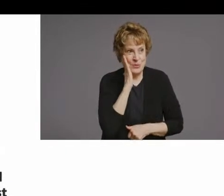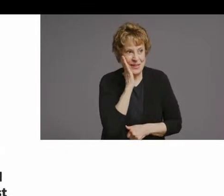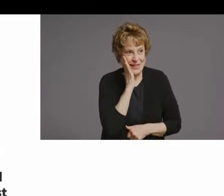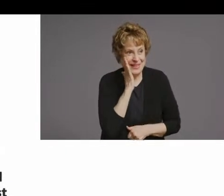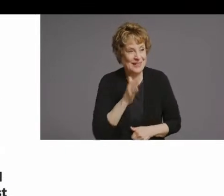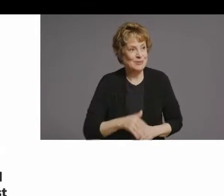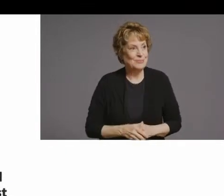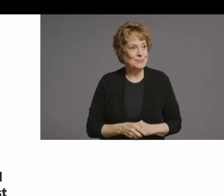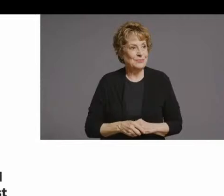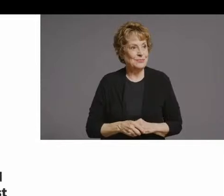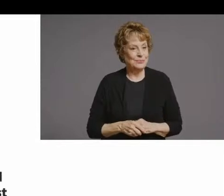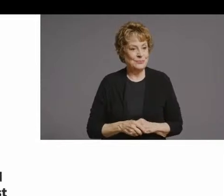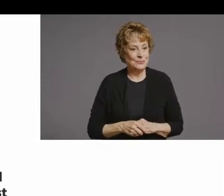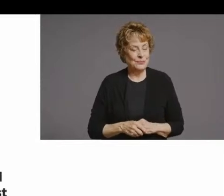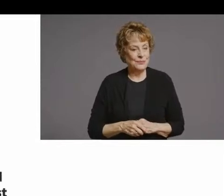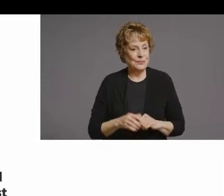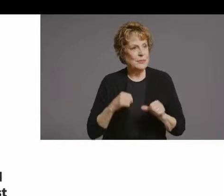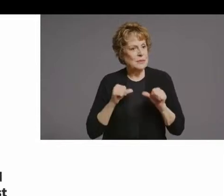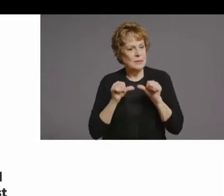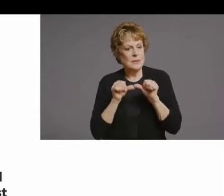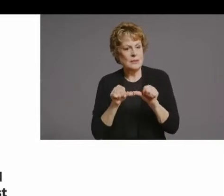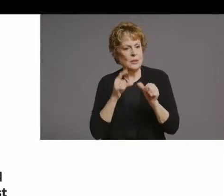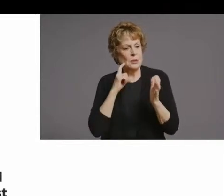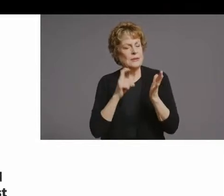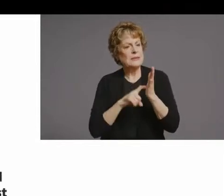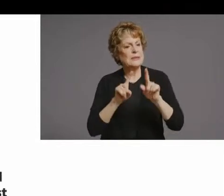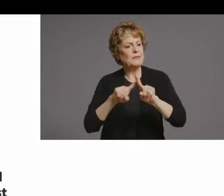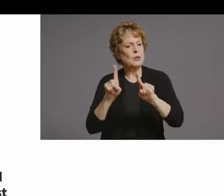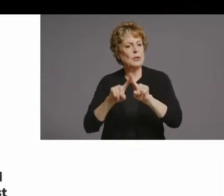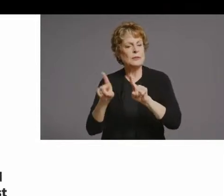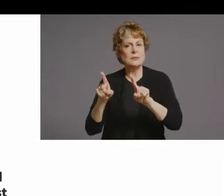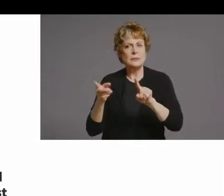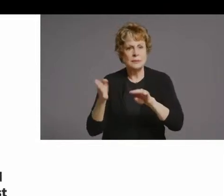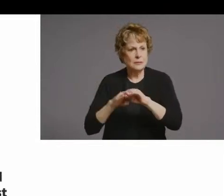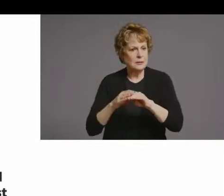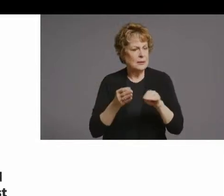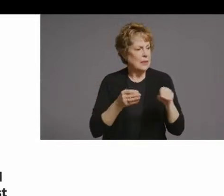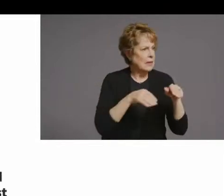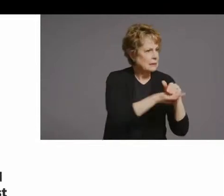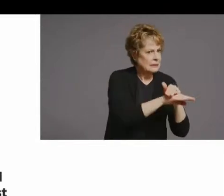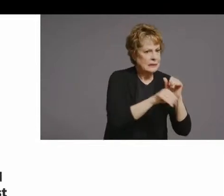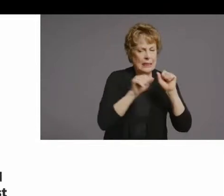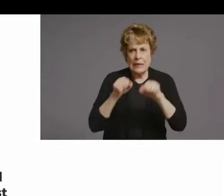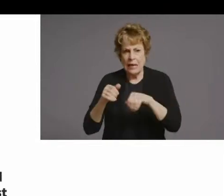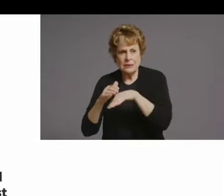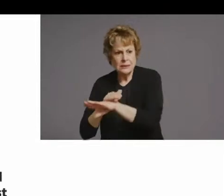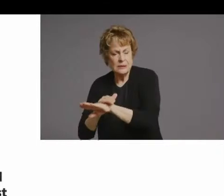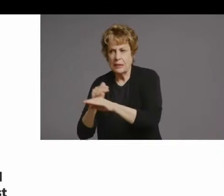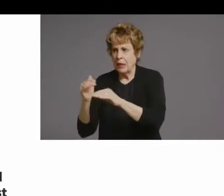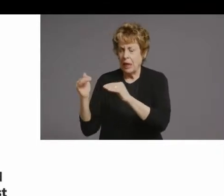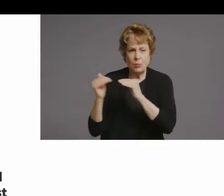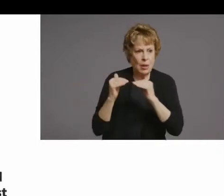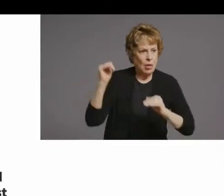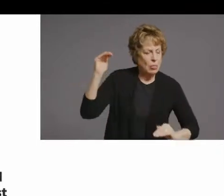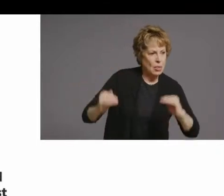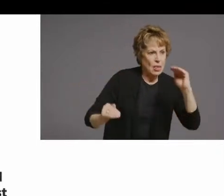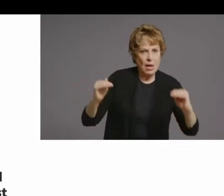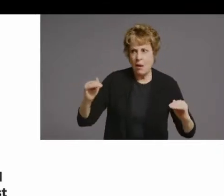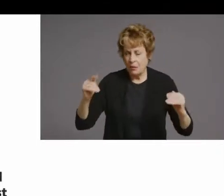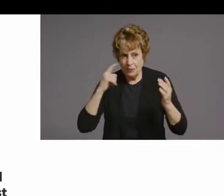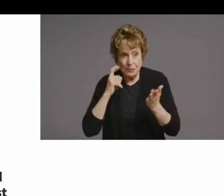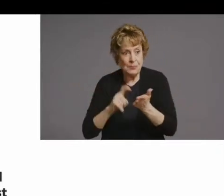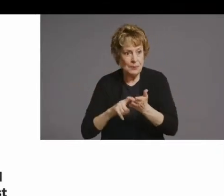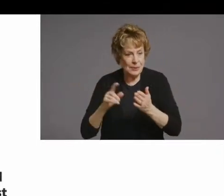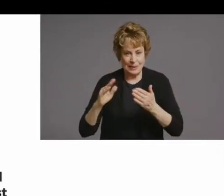And we continue to identify ways to increase access and vaccine equity through our community-based vaccination